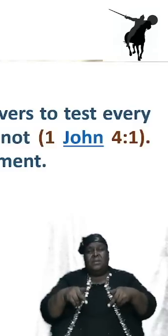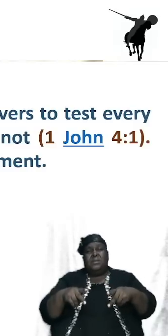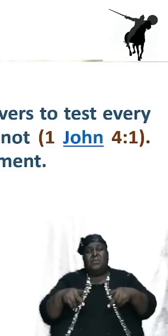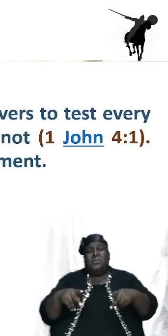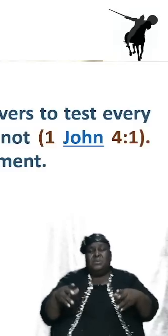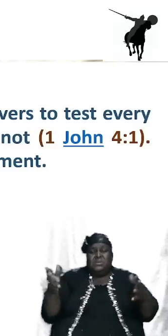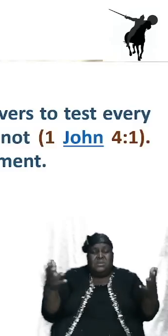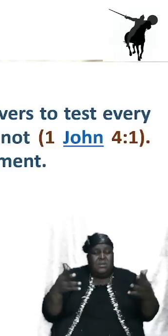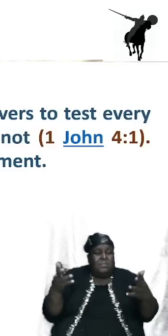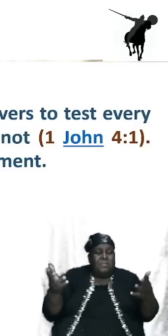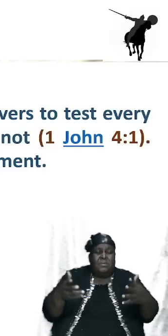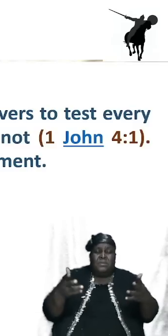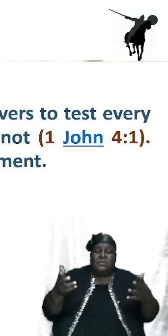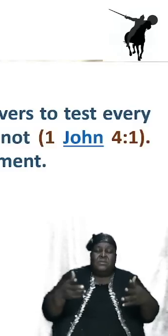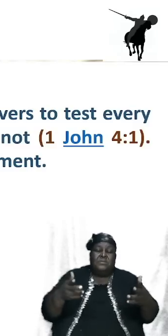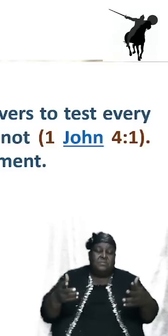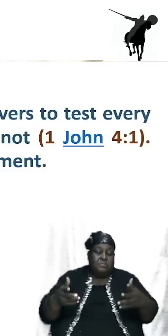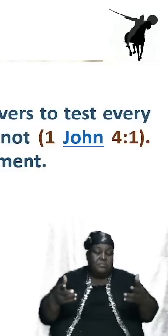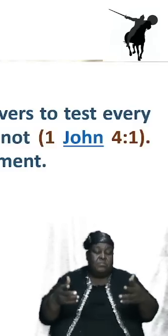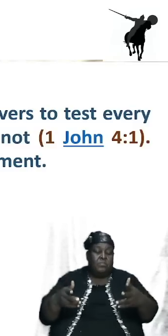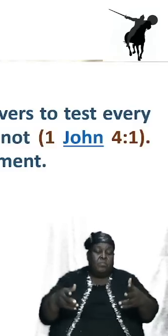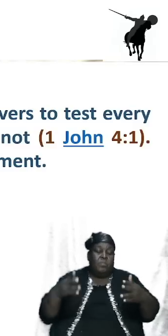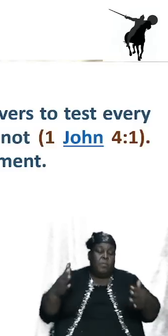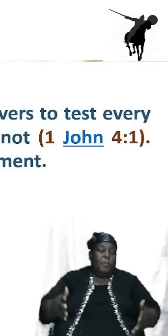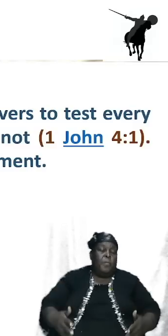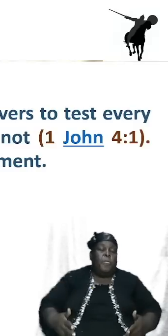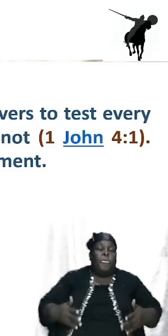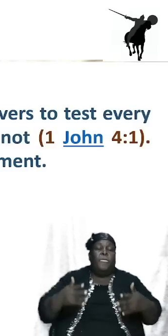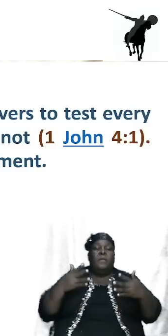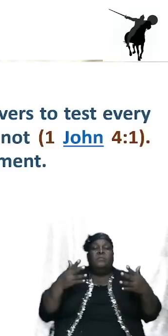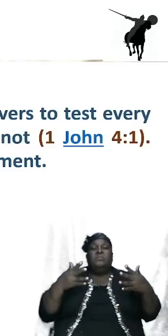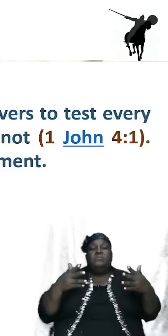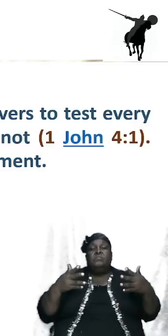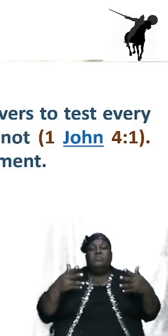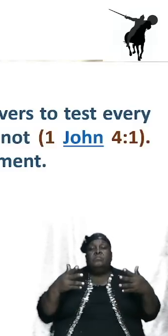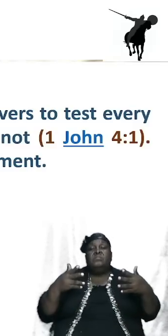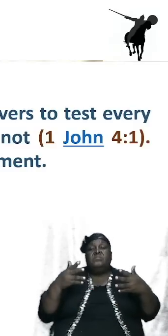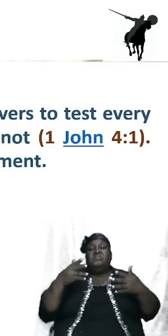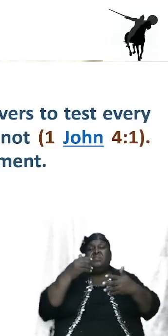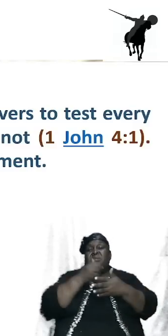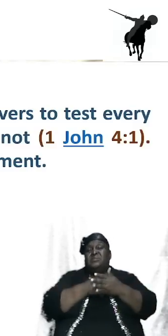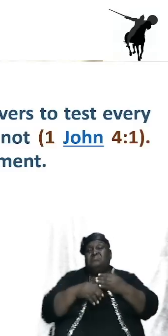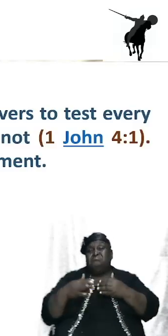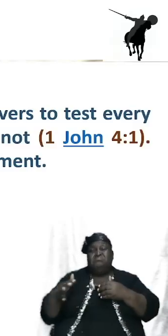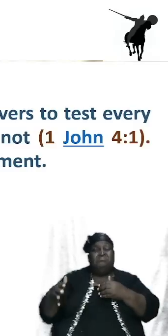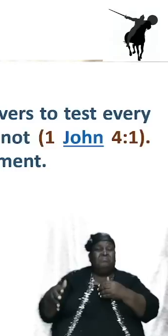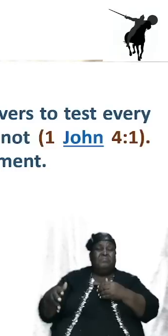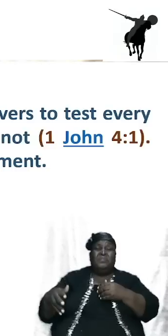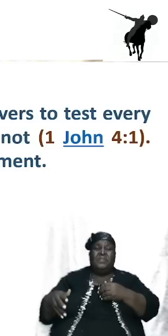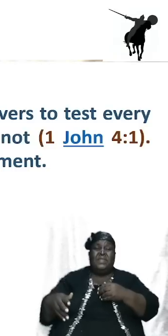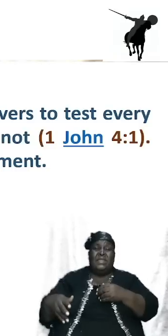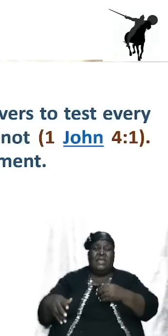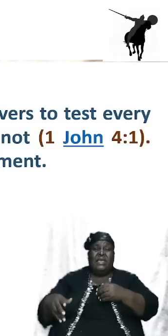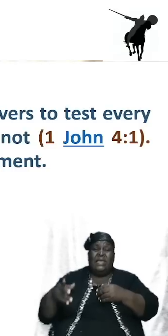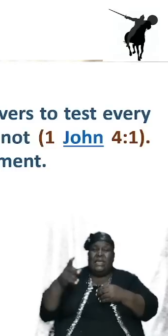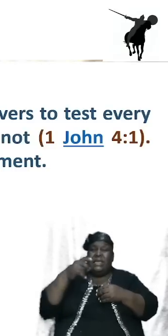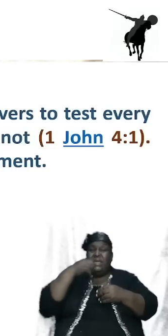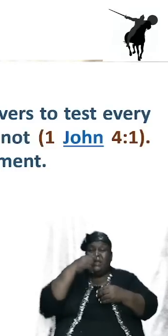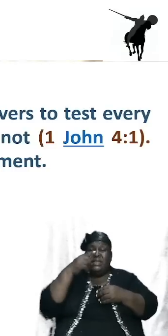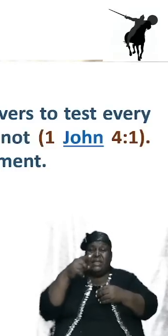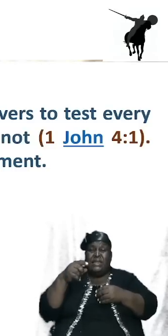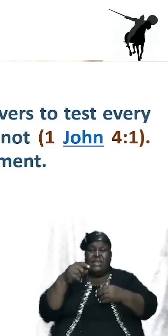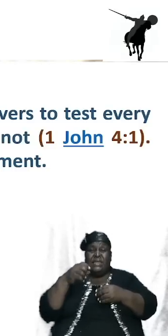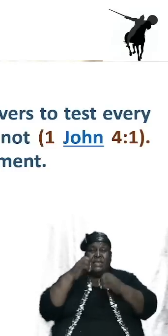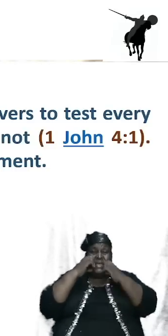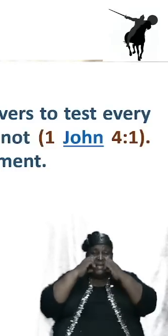is happening, amen, in their lives, you realize that something is off. Most of these televangelists and most of these people,